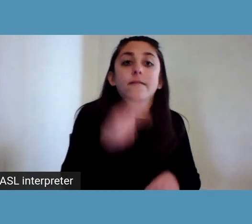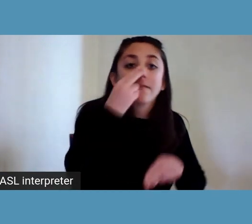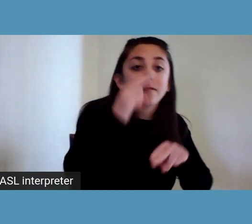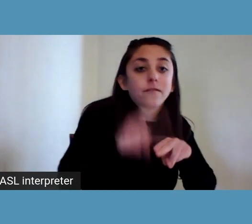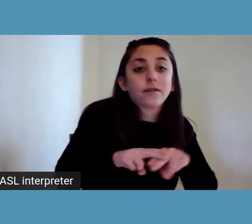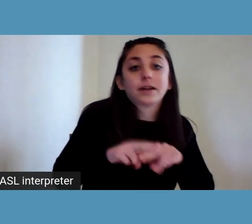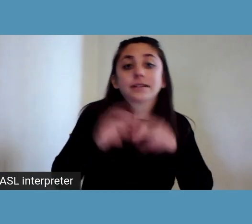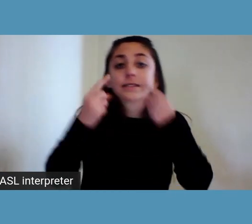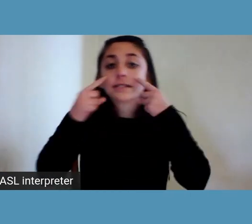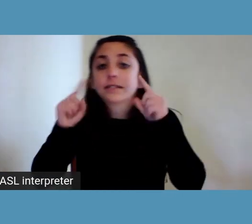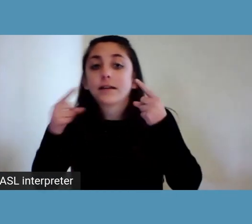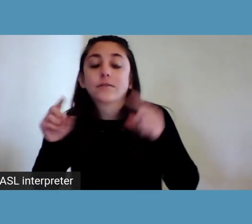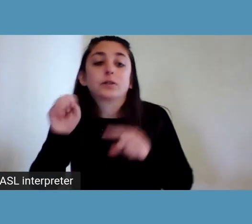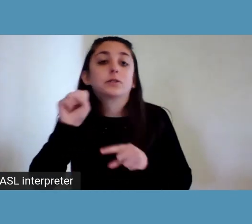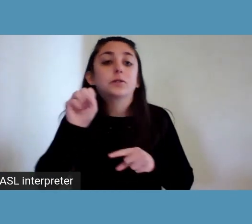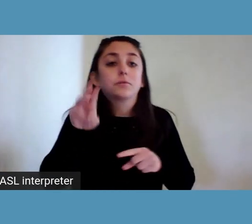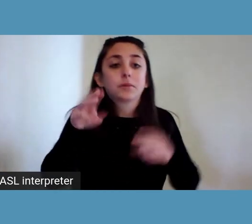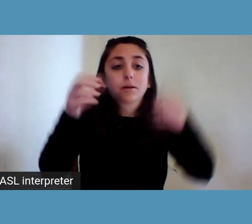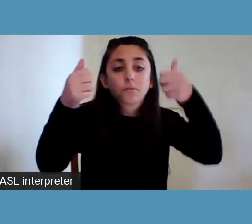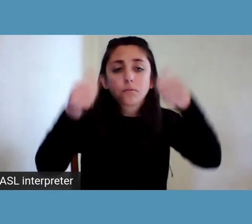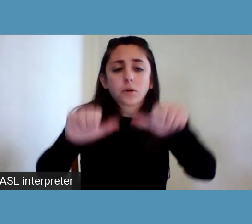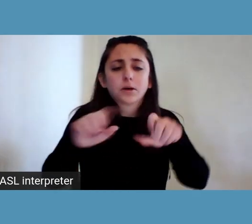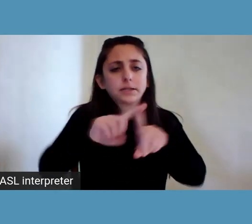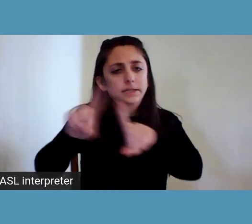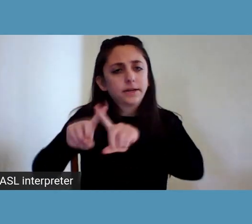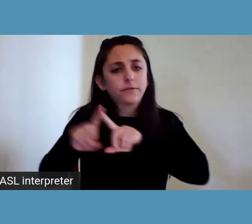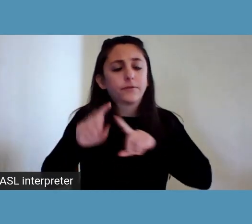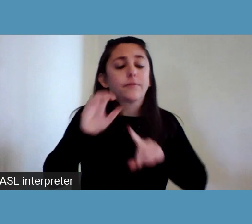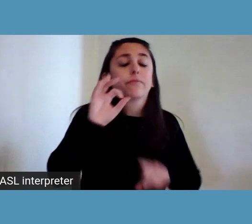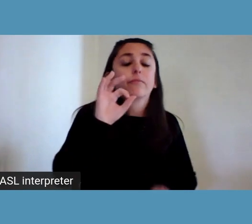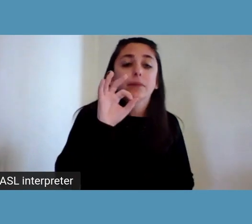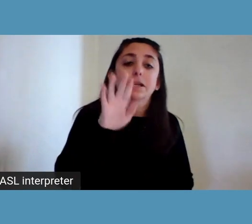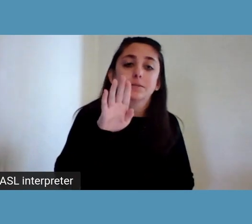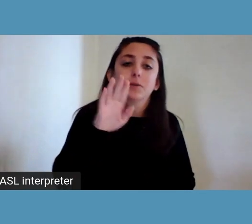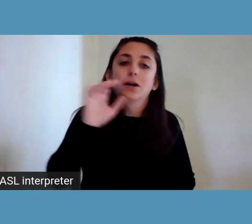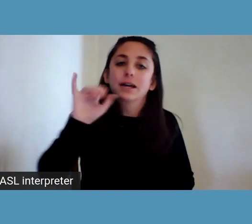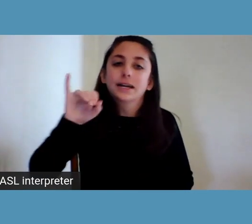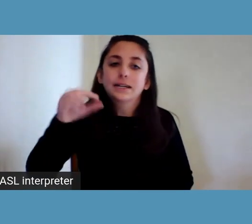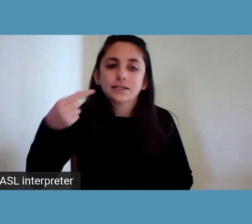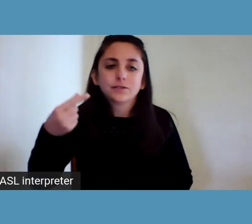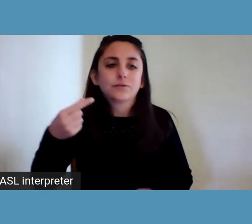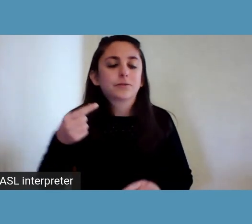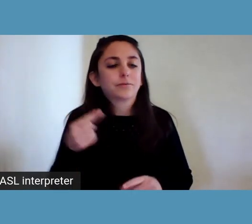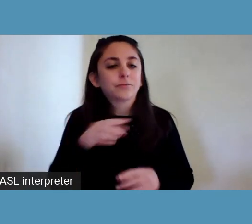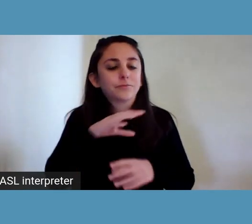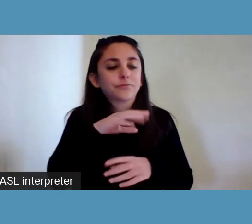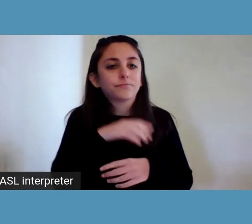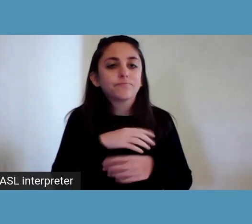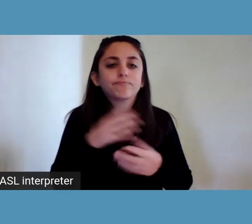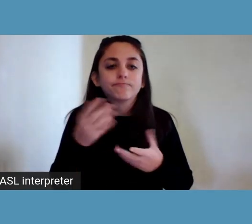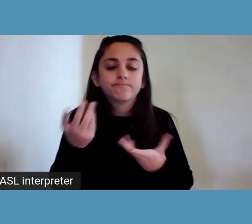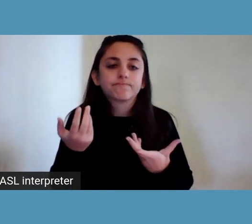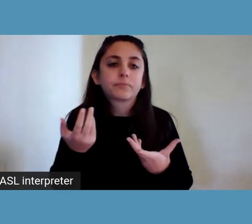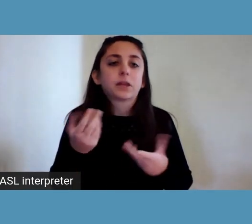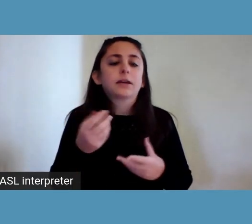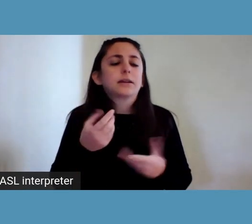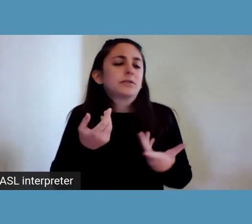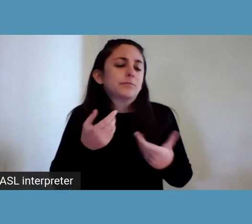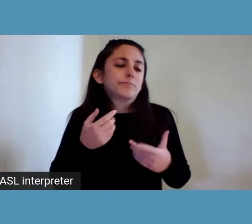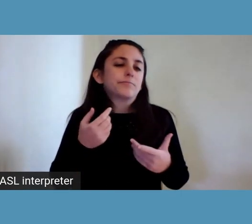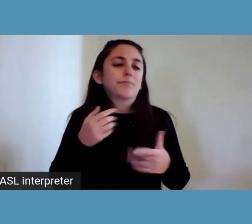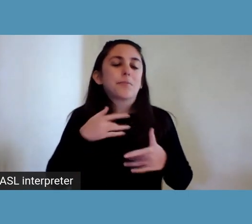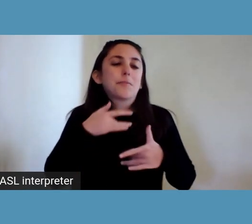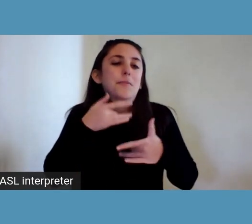media posts. We're on Facebook and Instagram, and I spend only about one to two hours on social media